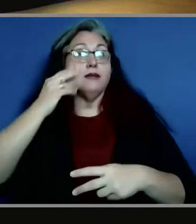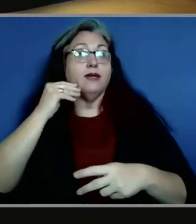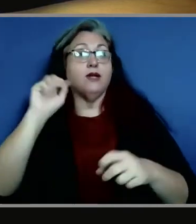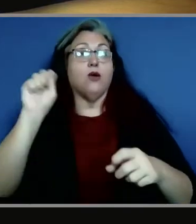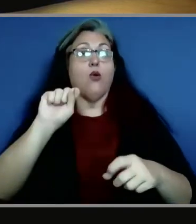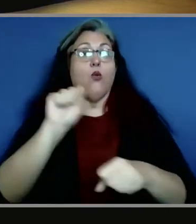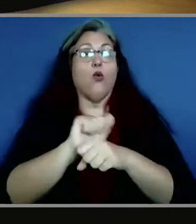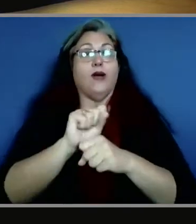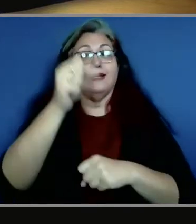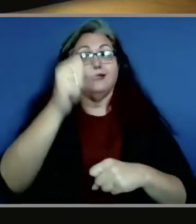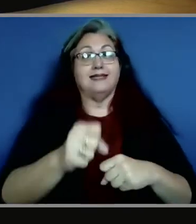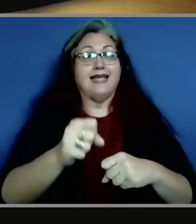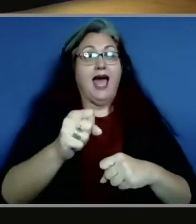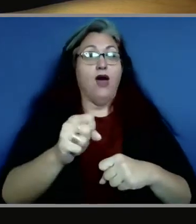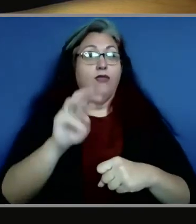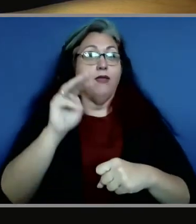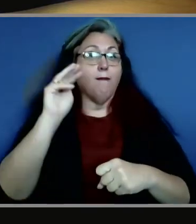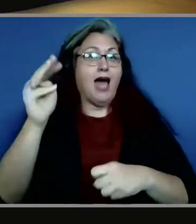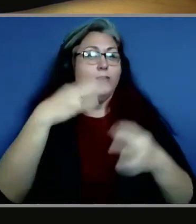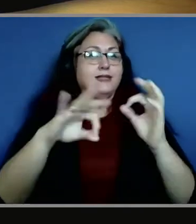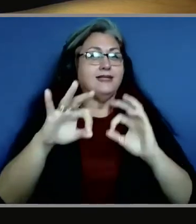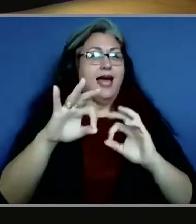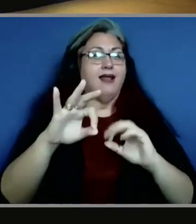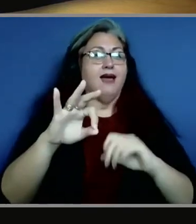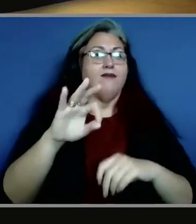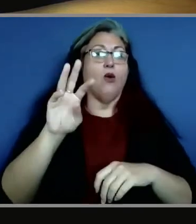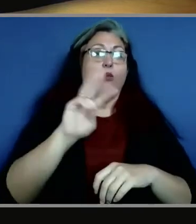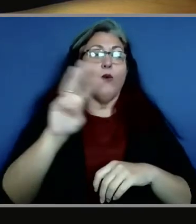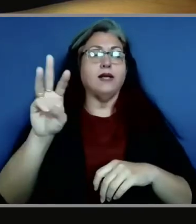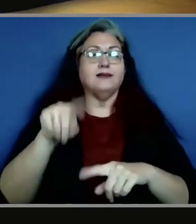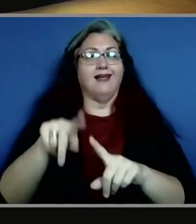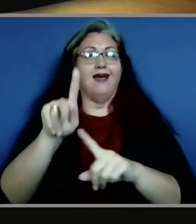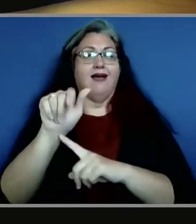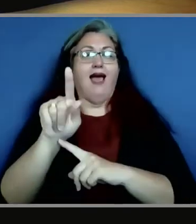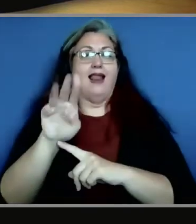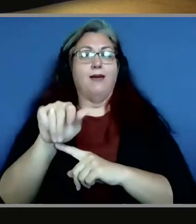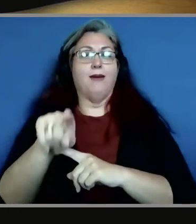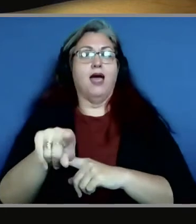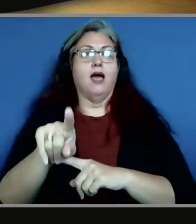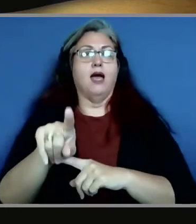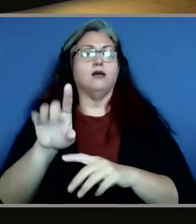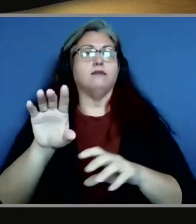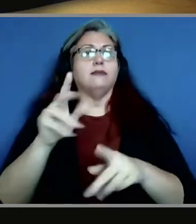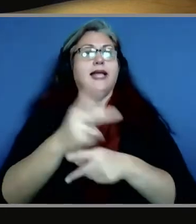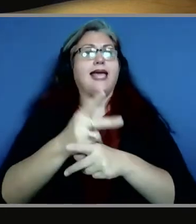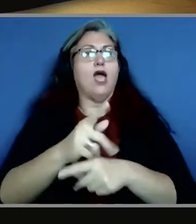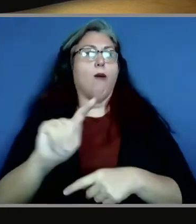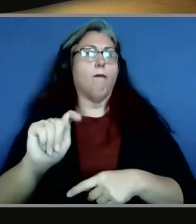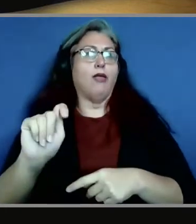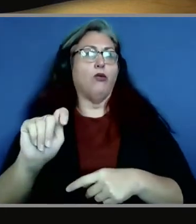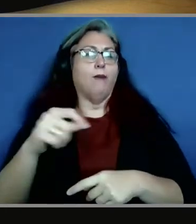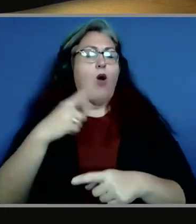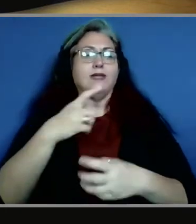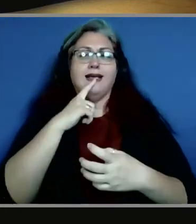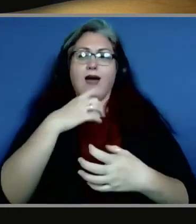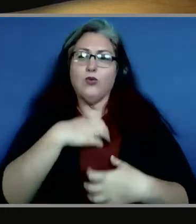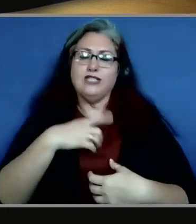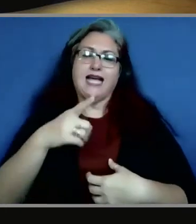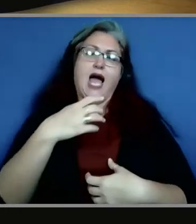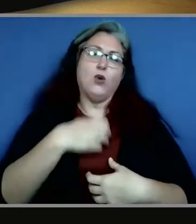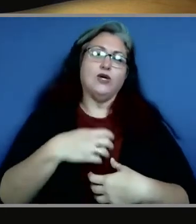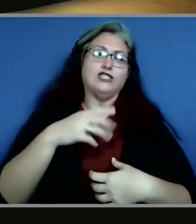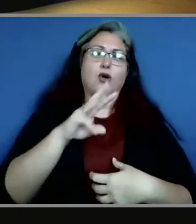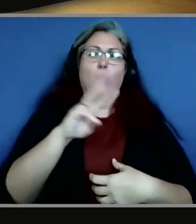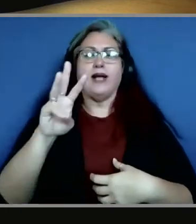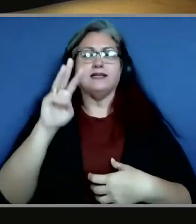Maui compared to West Maui, where Kalima does the bathrooms. And I would always say, you know, I wish we had Kalima o Maui in West